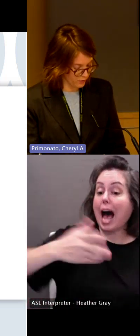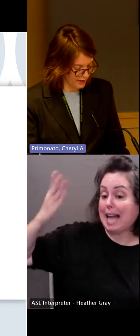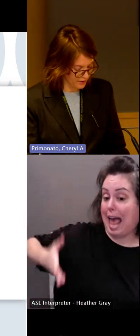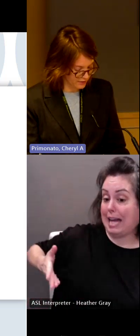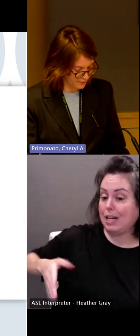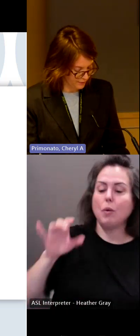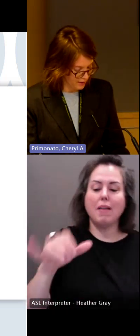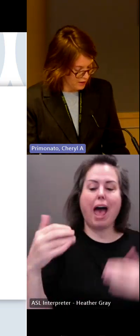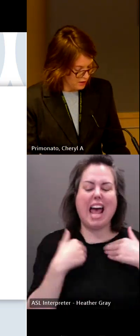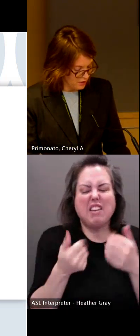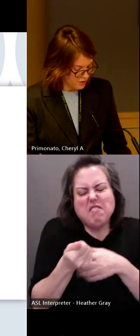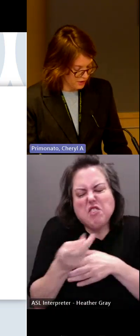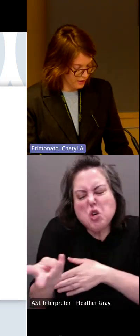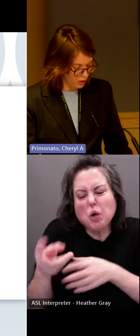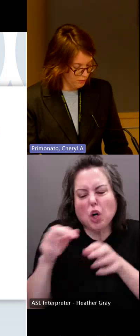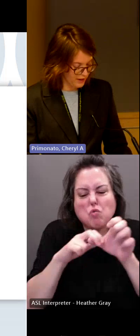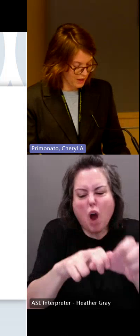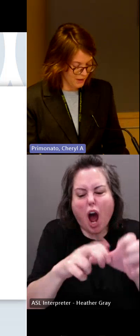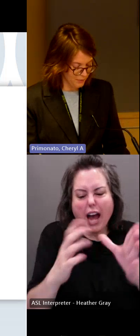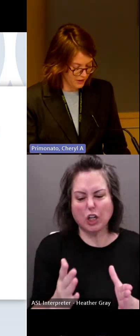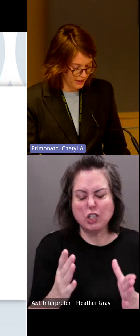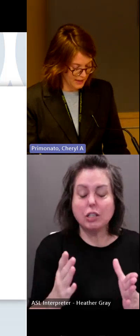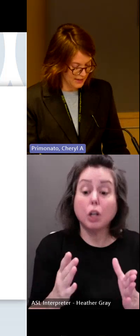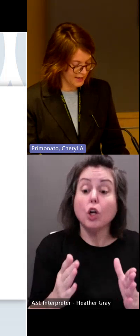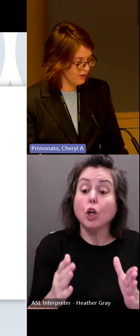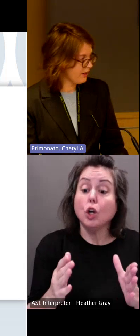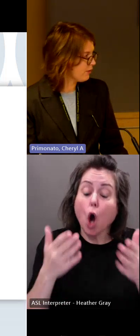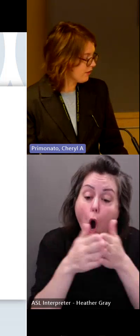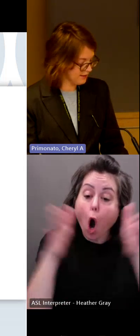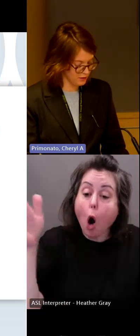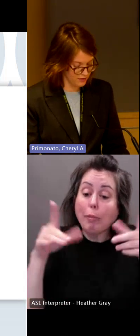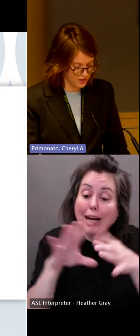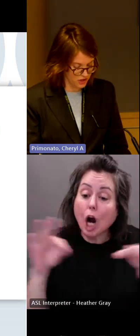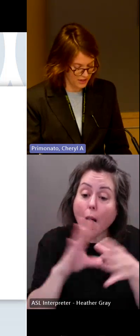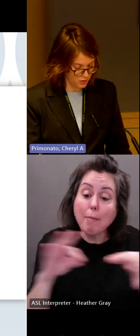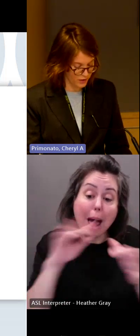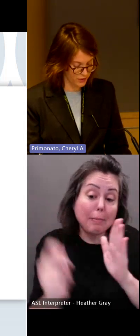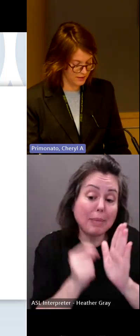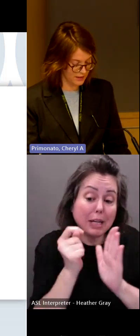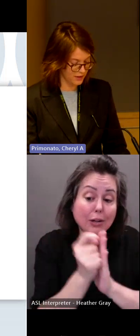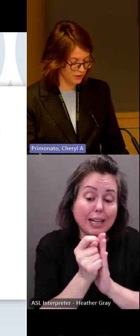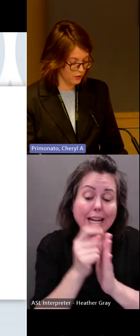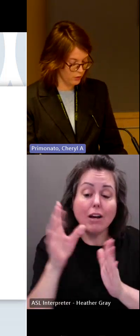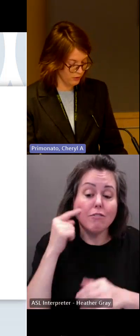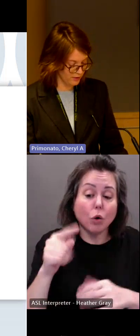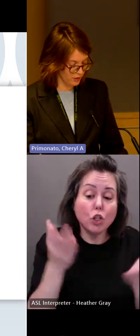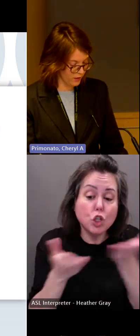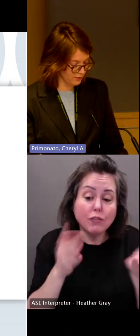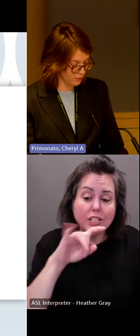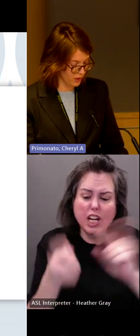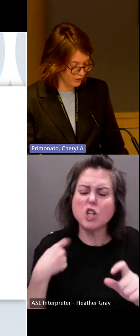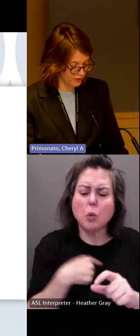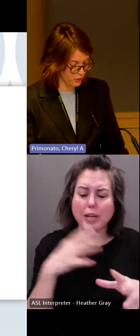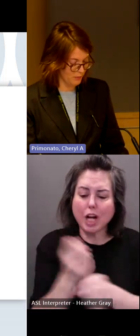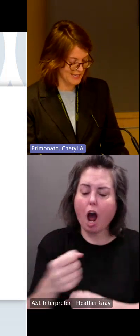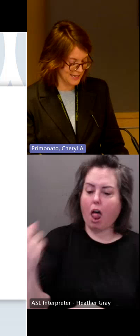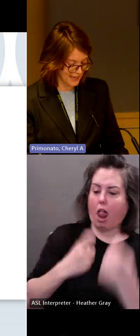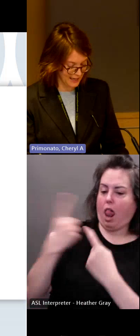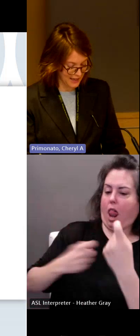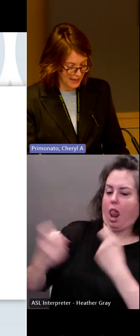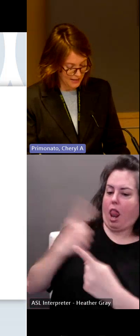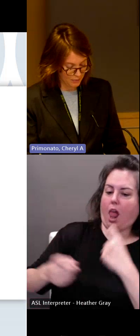had fewer riders. During our open comment period and hearings for this service change, we received numerous requests from riders